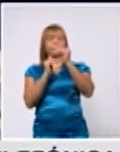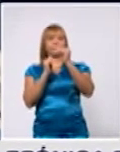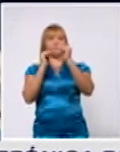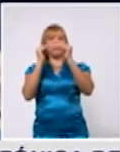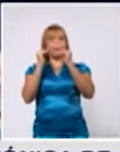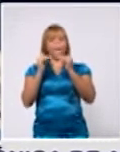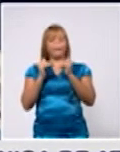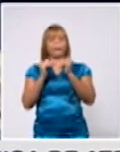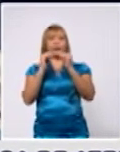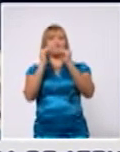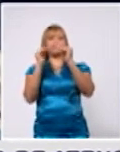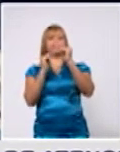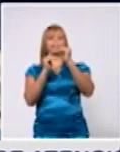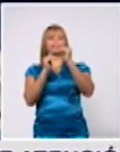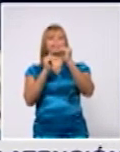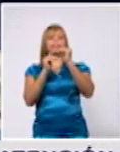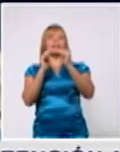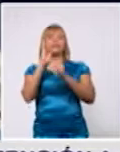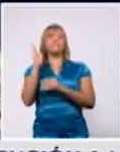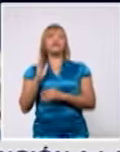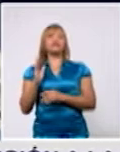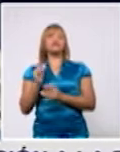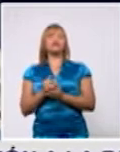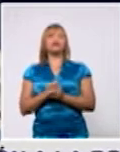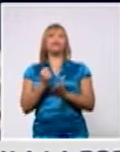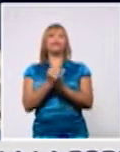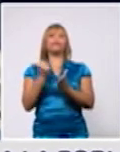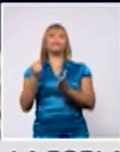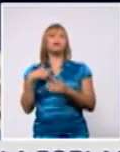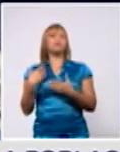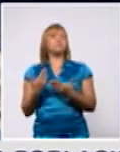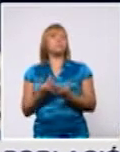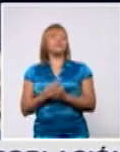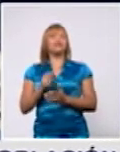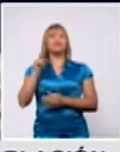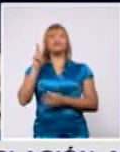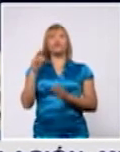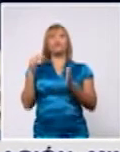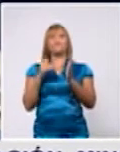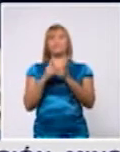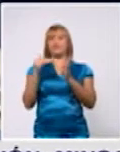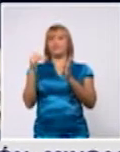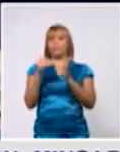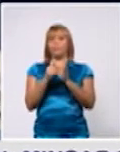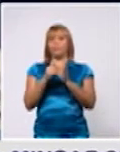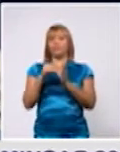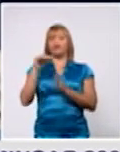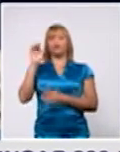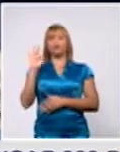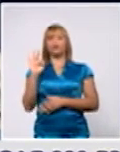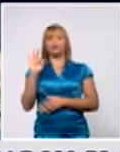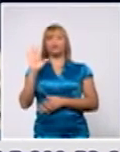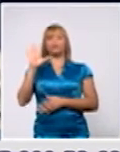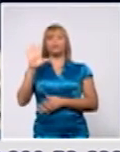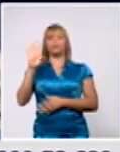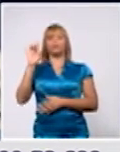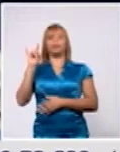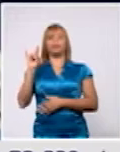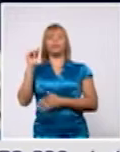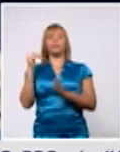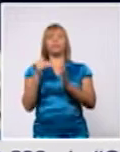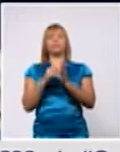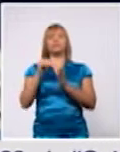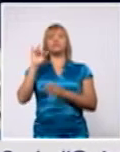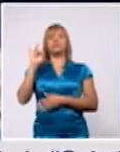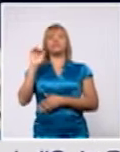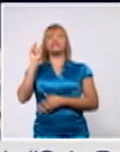153,256 COVID-19 fatalities. Yesterday, 1,450 people died of the virus in the United